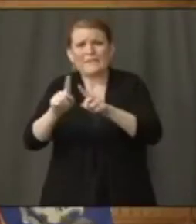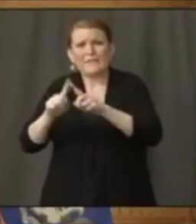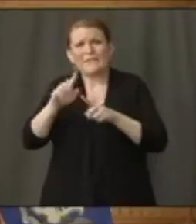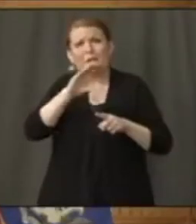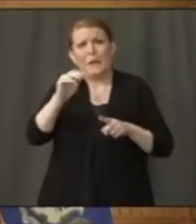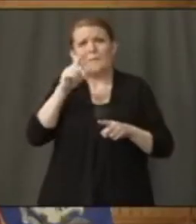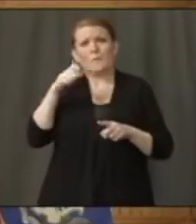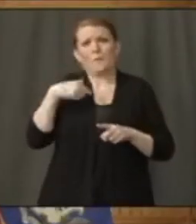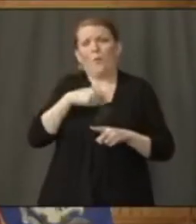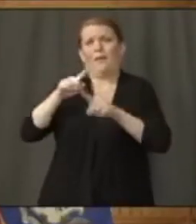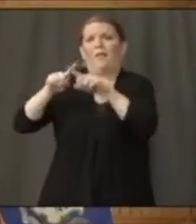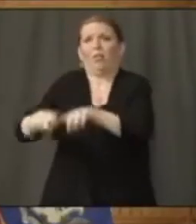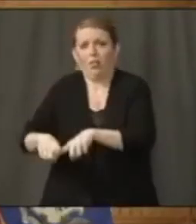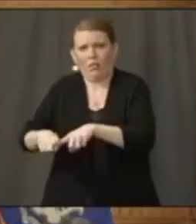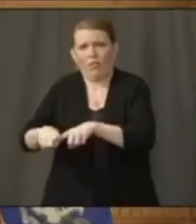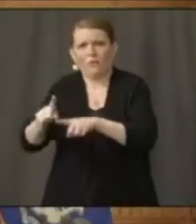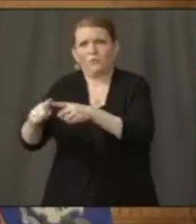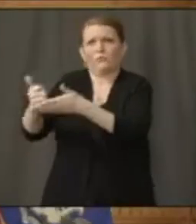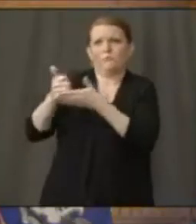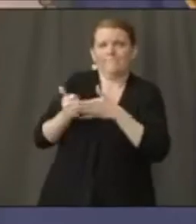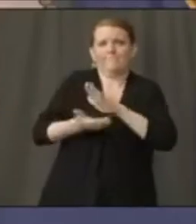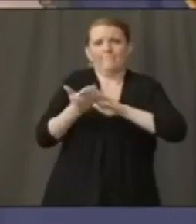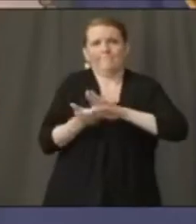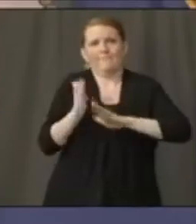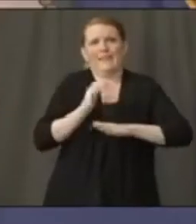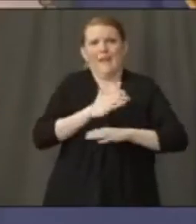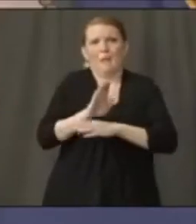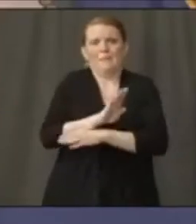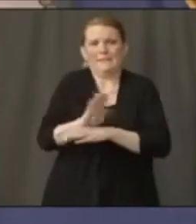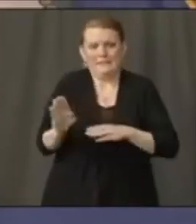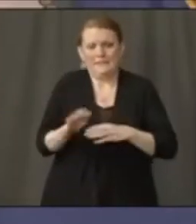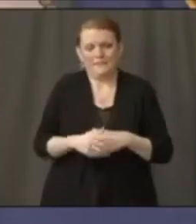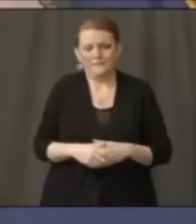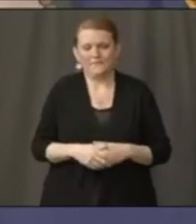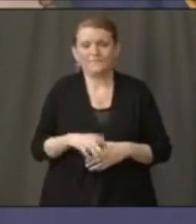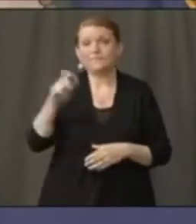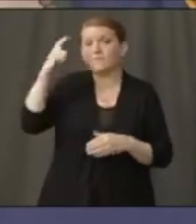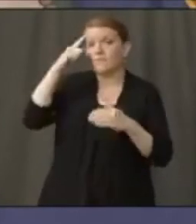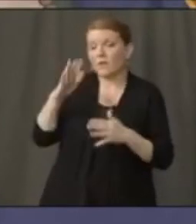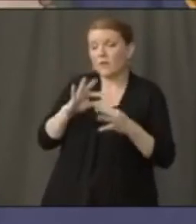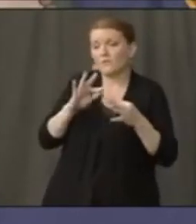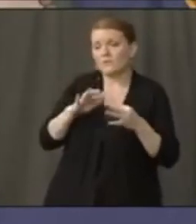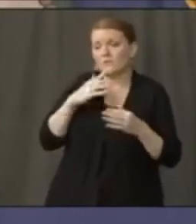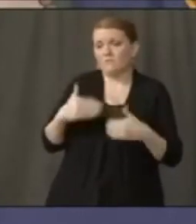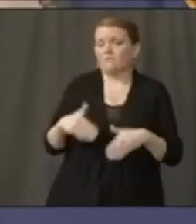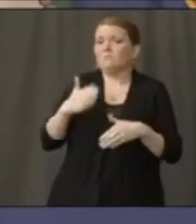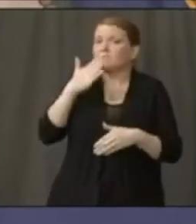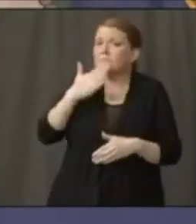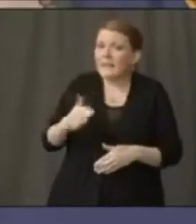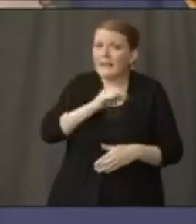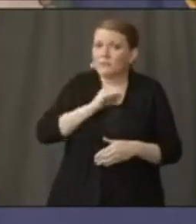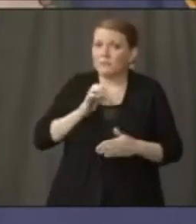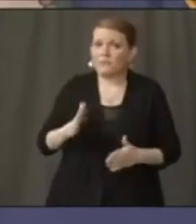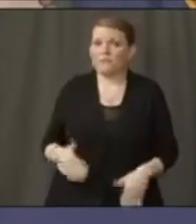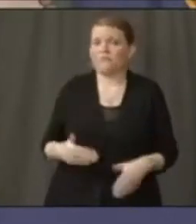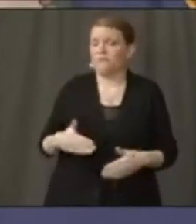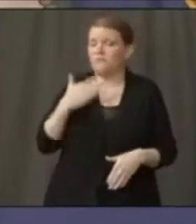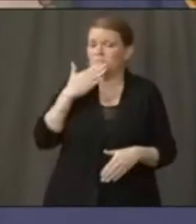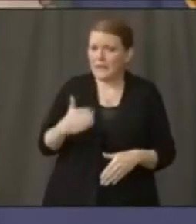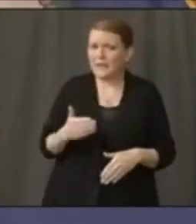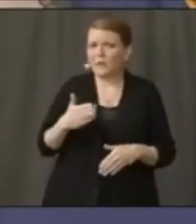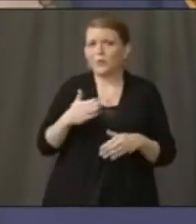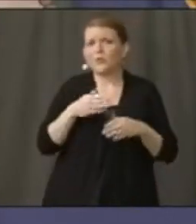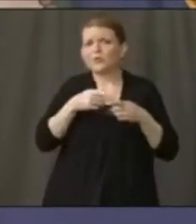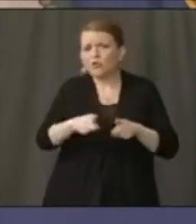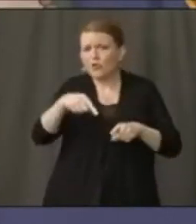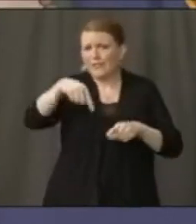Formica. I really appreciate that, and we'll talk a little more about the balance of as we get these things opened and how you're doing it thoughtfully at